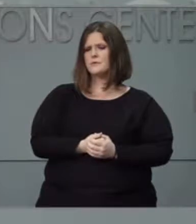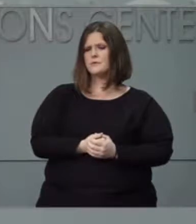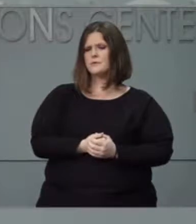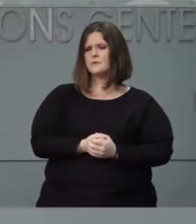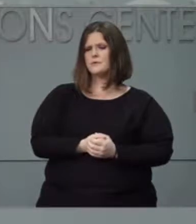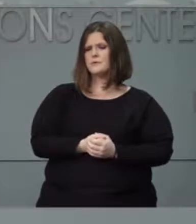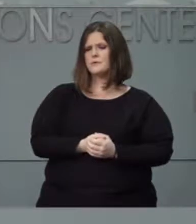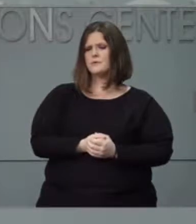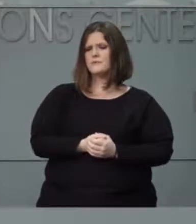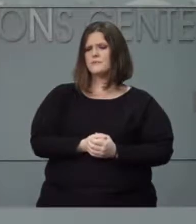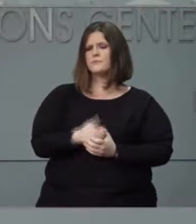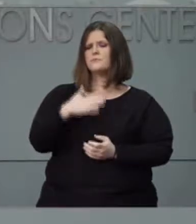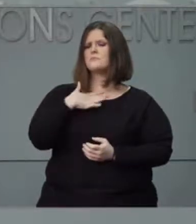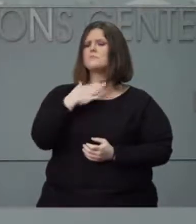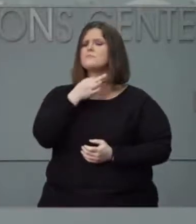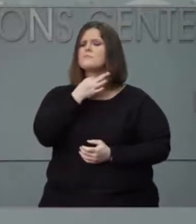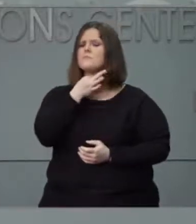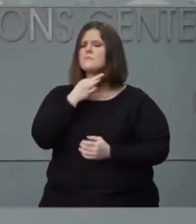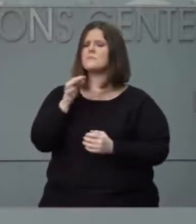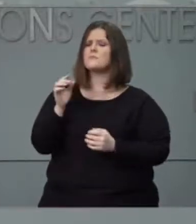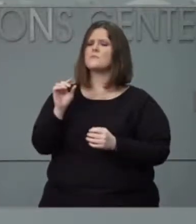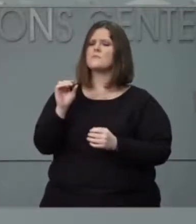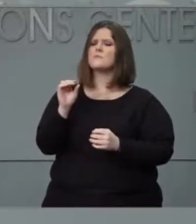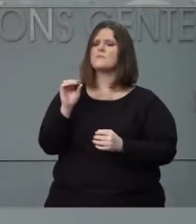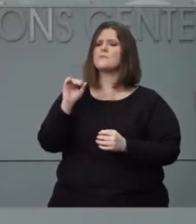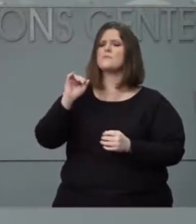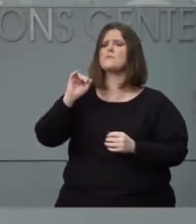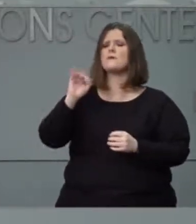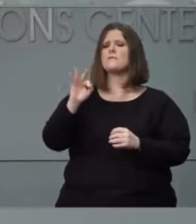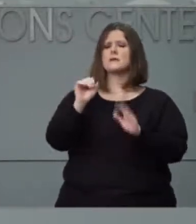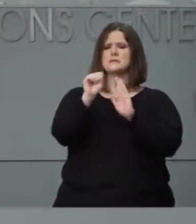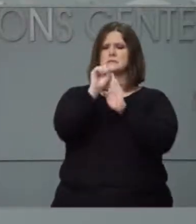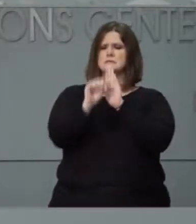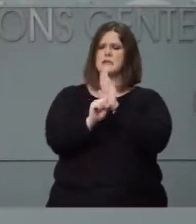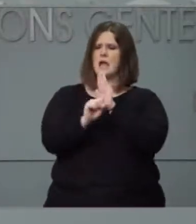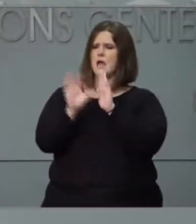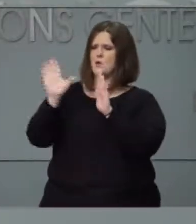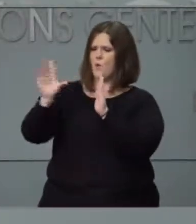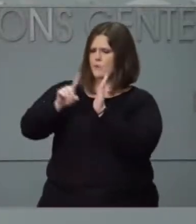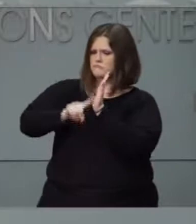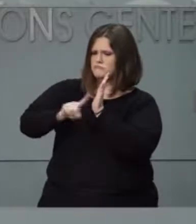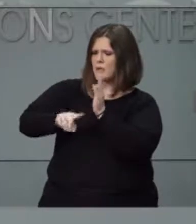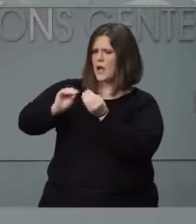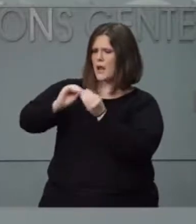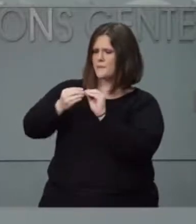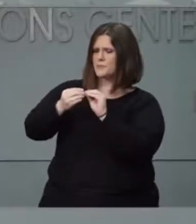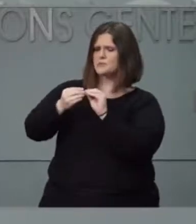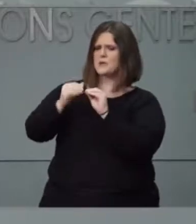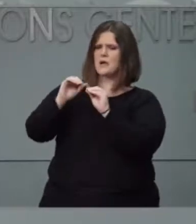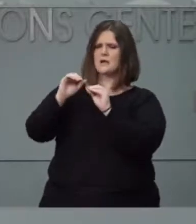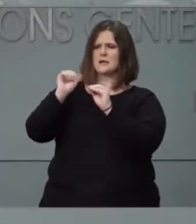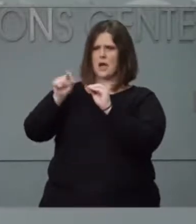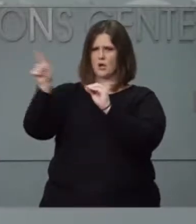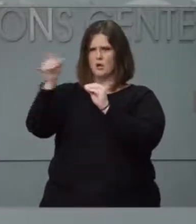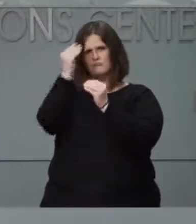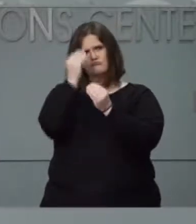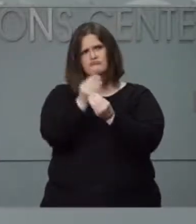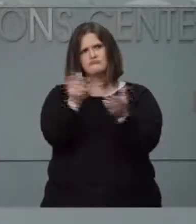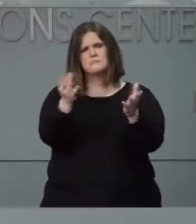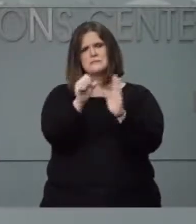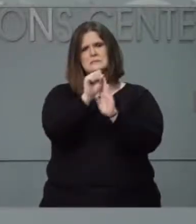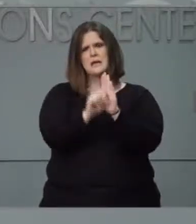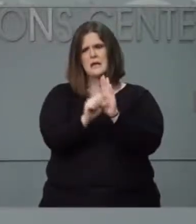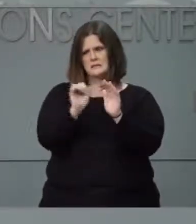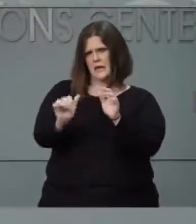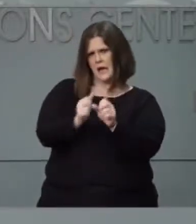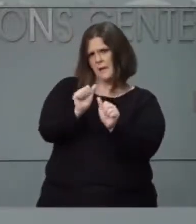public. My question is, how difficult would it be for the state to release those numbers? And in terms of public understanding, what benefit